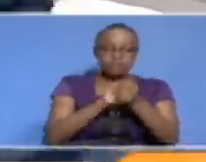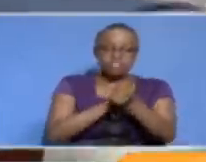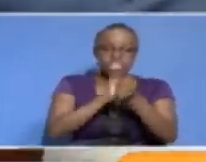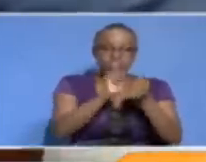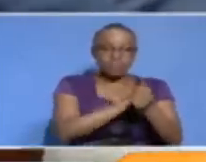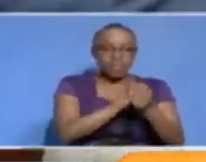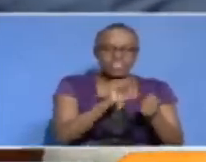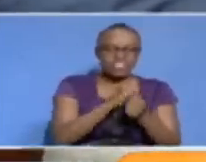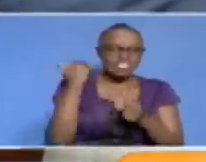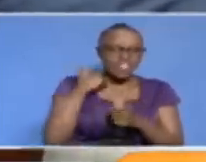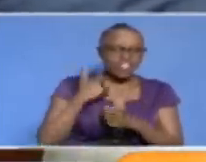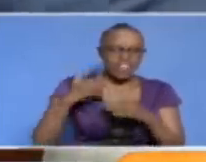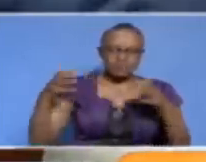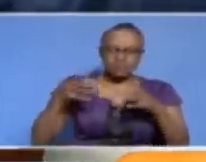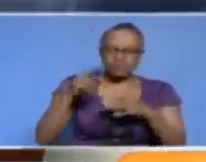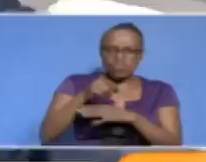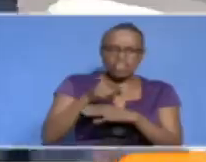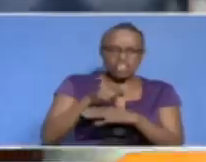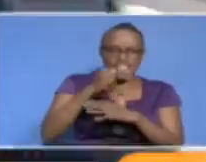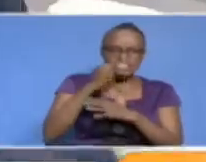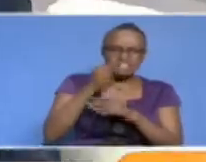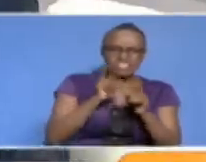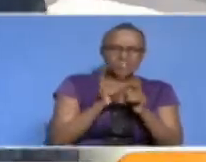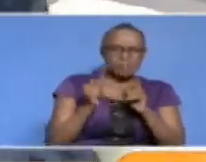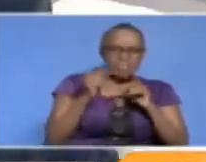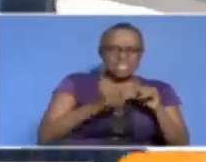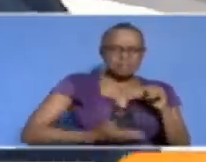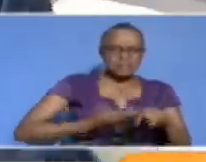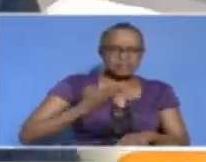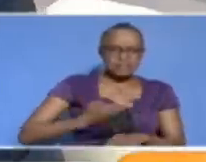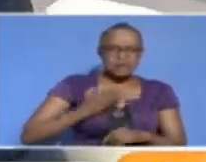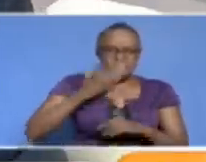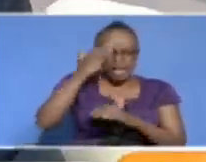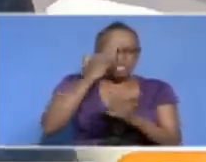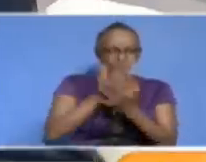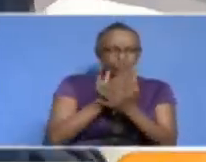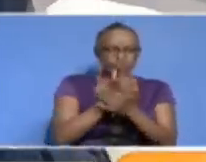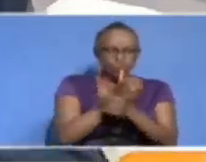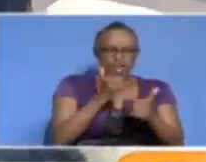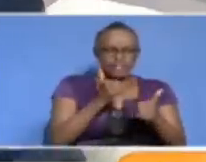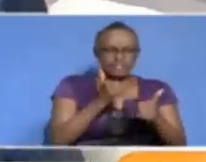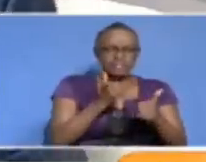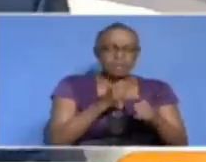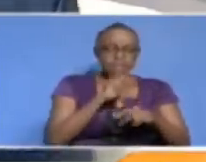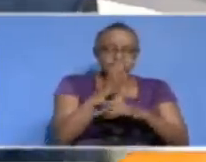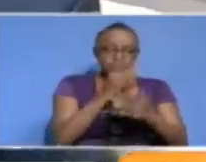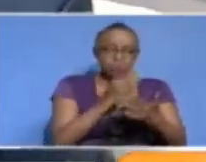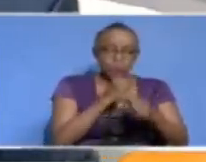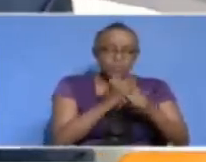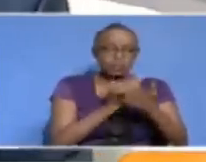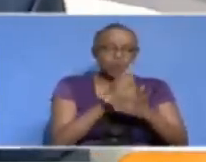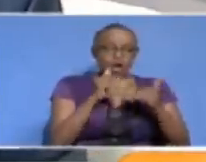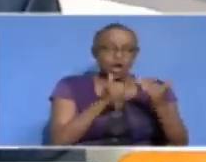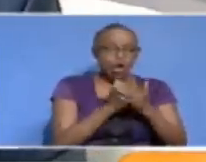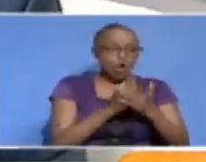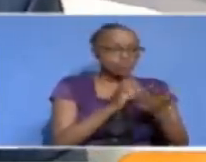na hii makatelo yalikuwa county. That is why nilikuja na hasira and I knew them. Yeah. First thing was to ensure these thieves, they are